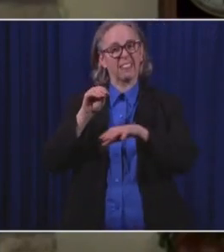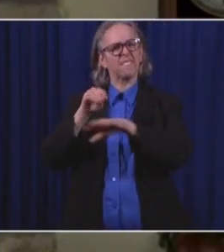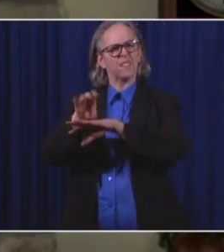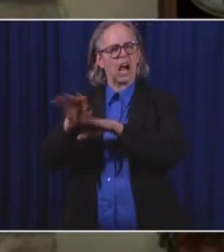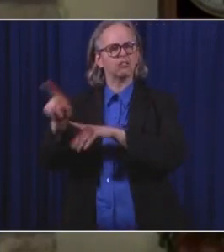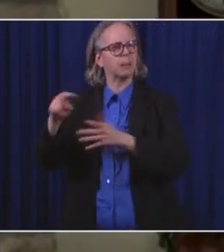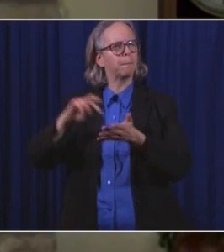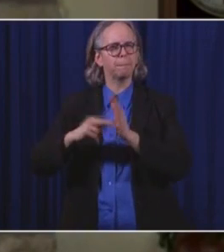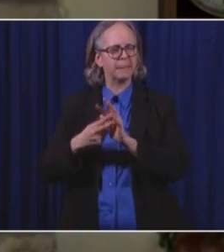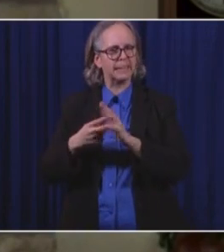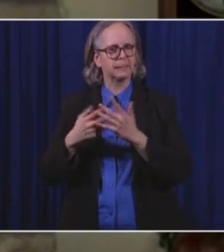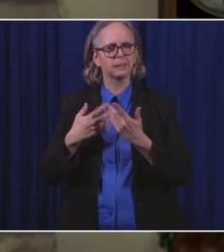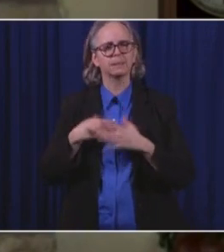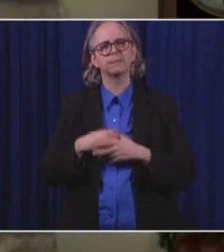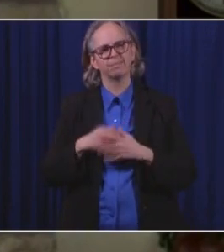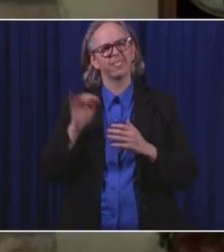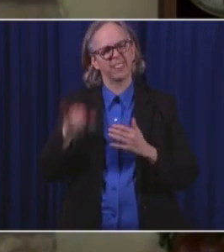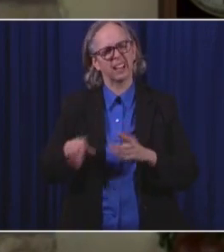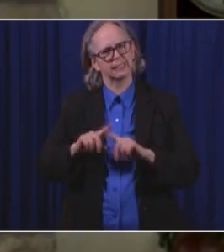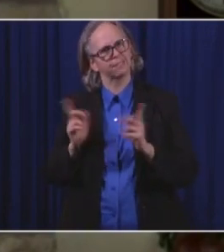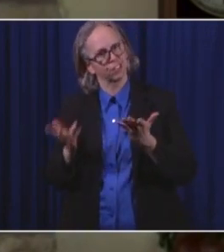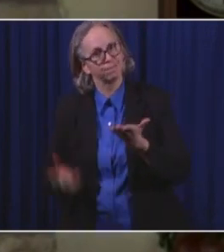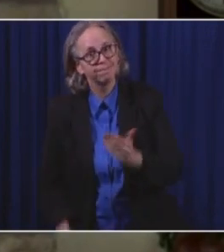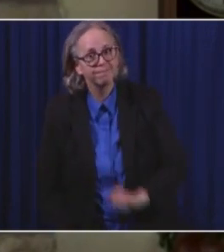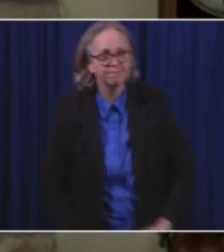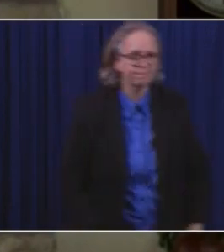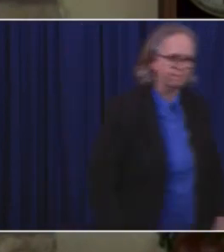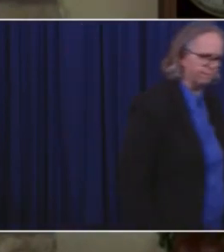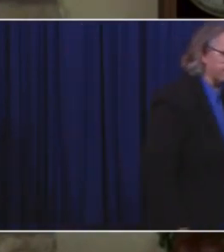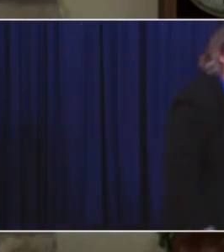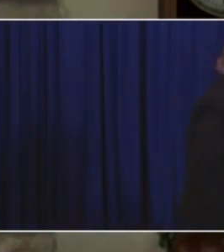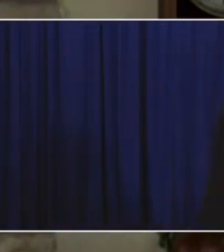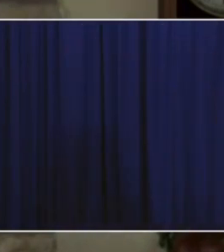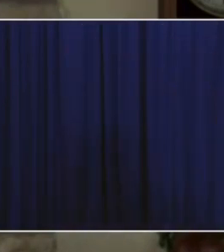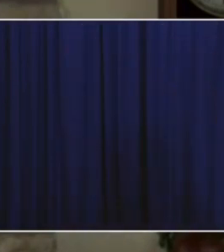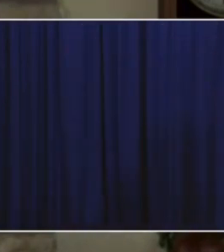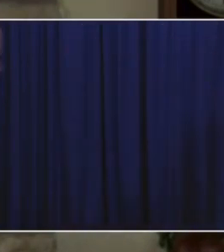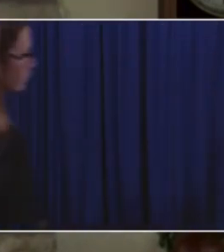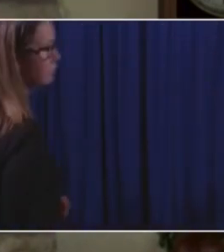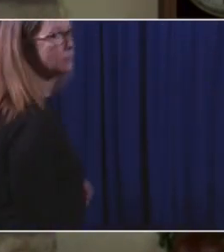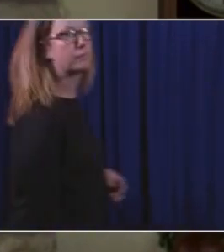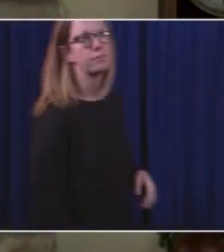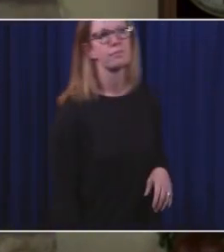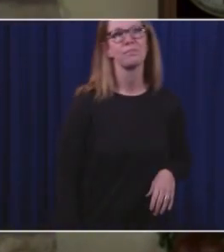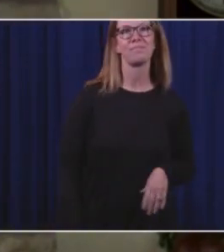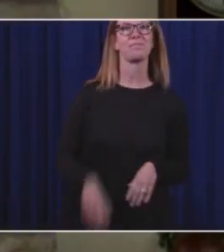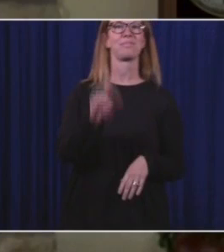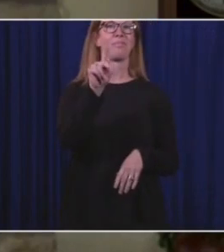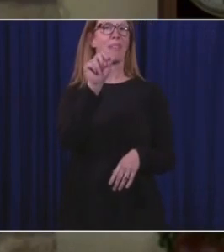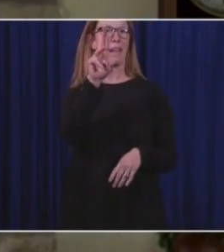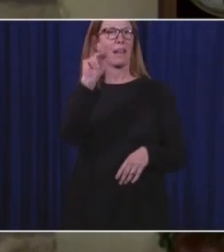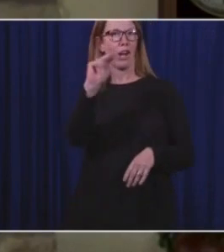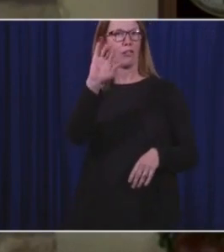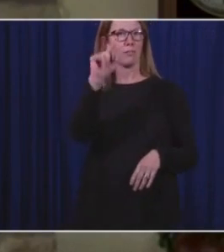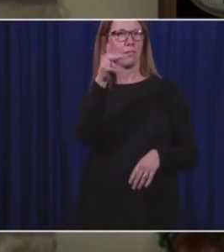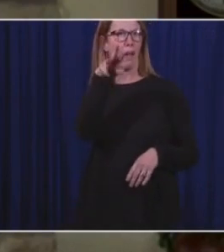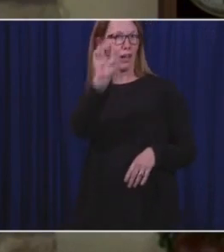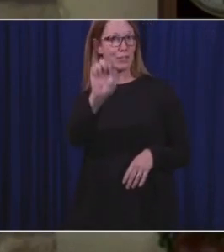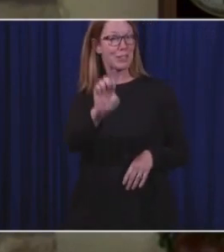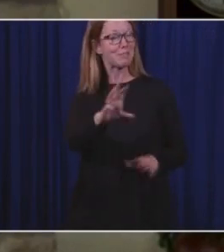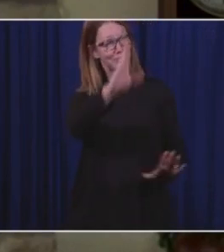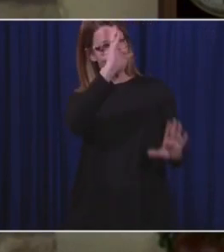Next question is from Karen Kassler at Ohio Public Radio and Television. Hey, Karen. Hi, Governor, how are